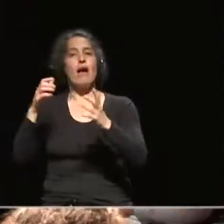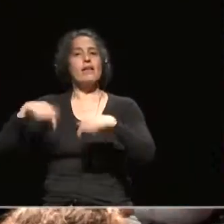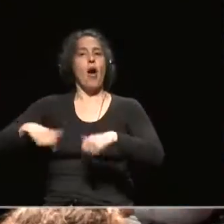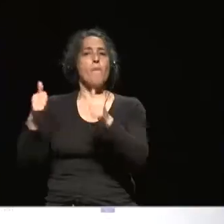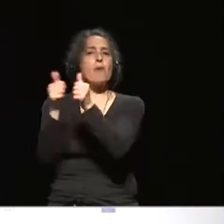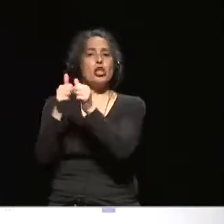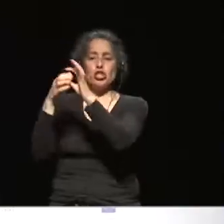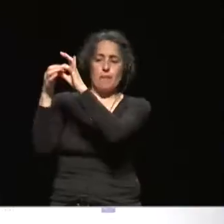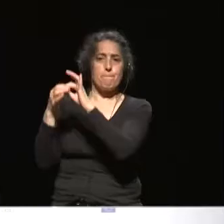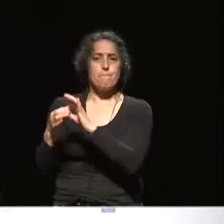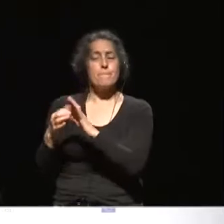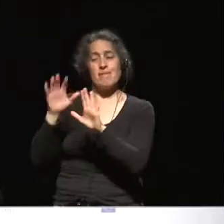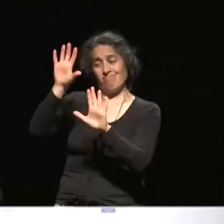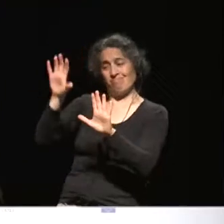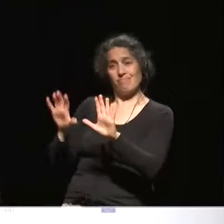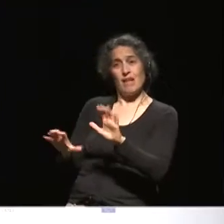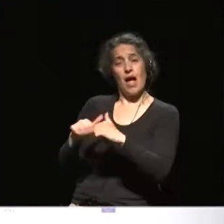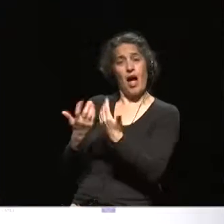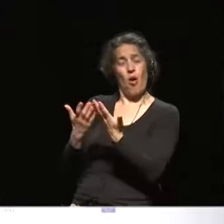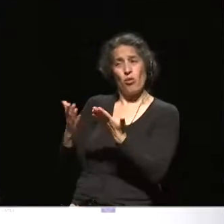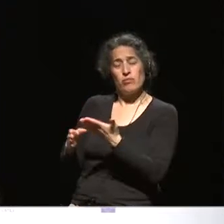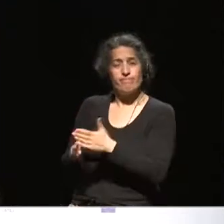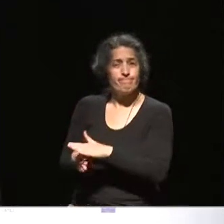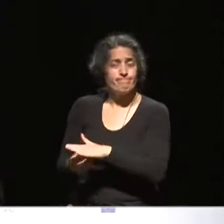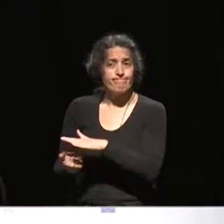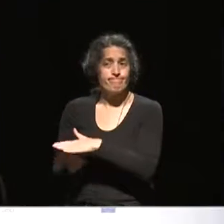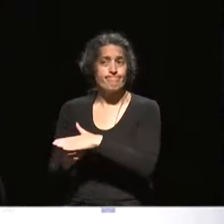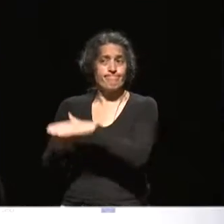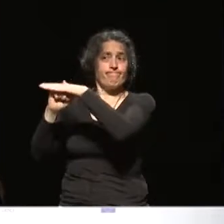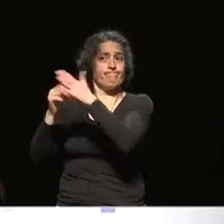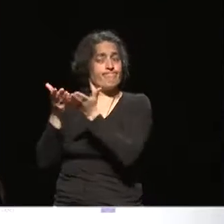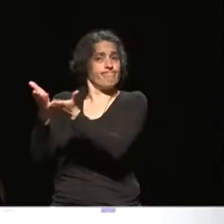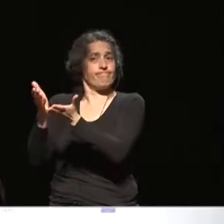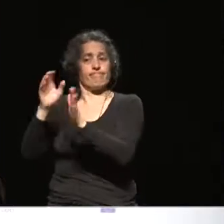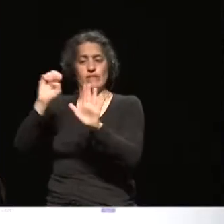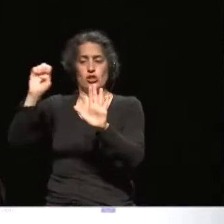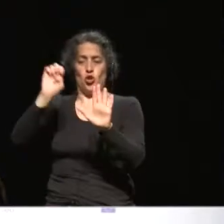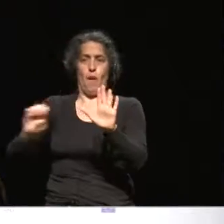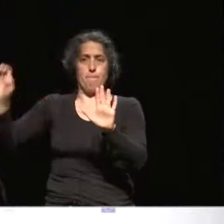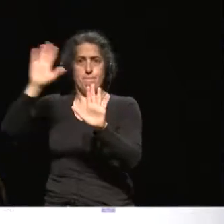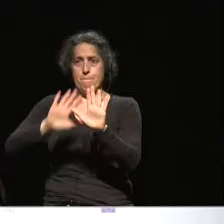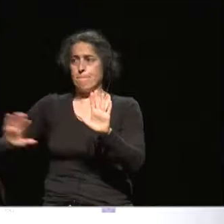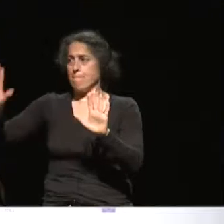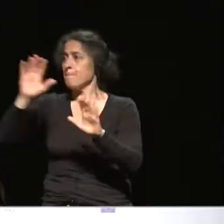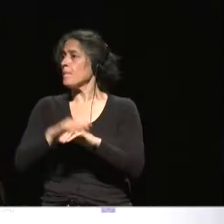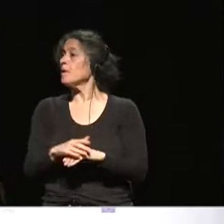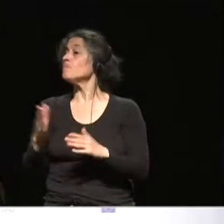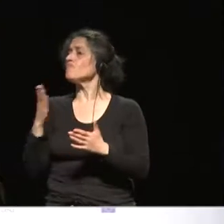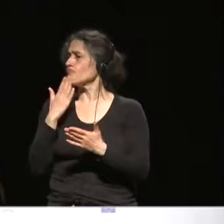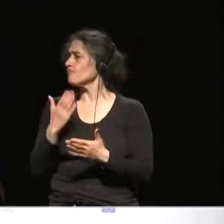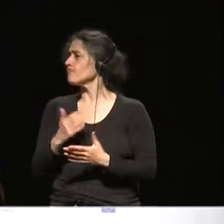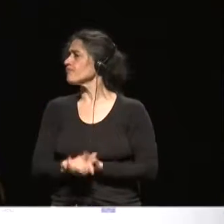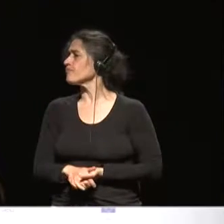this side of the audience. Here we have a gentleman who would like also to put a question. If you can just